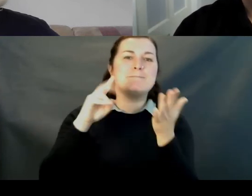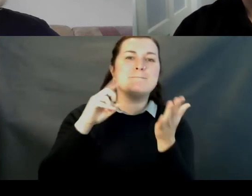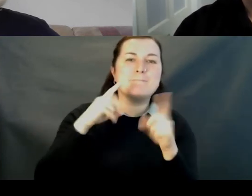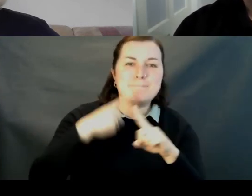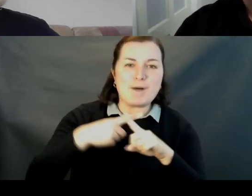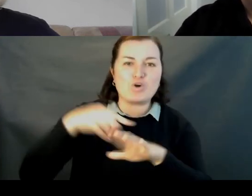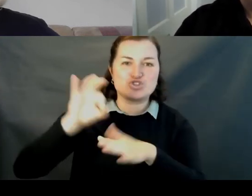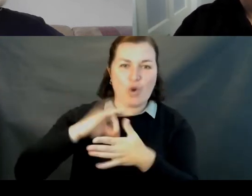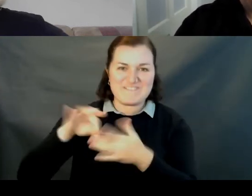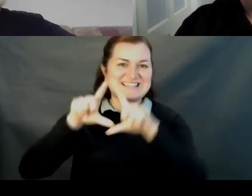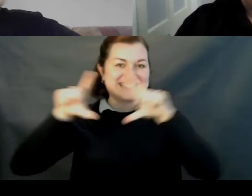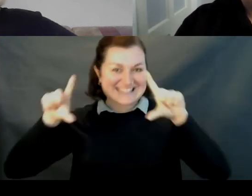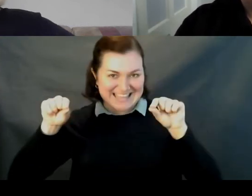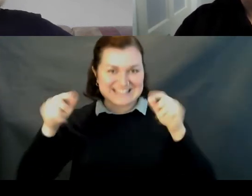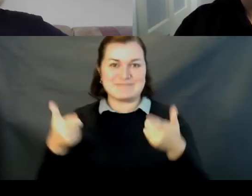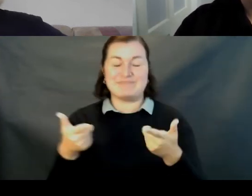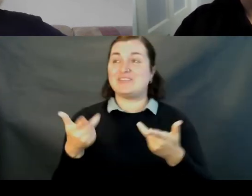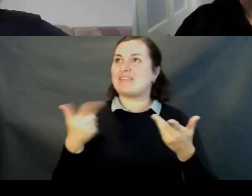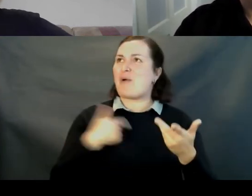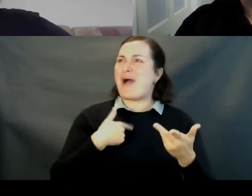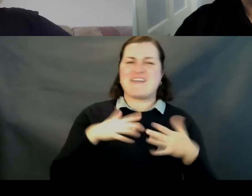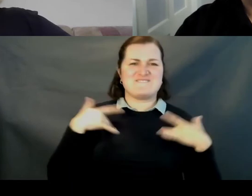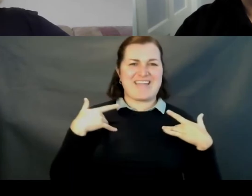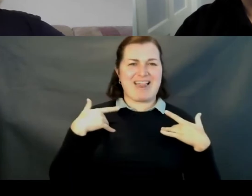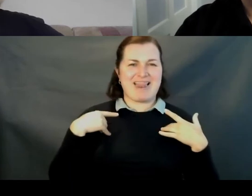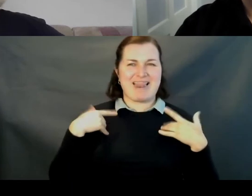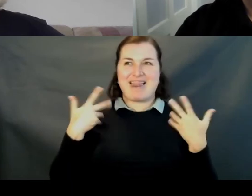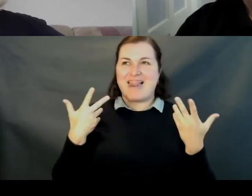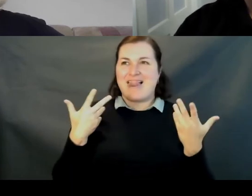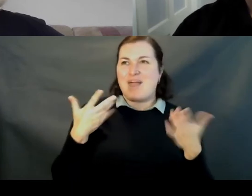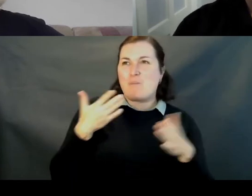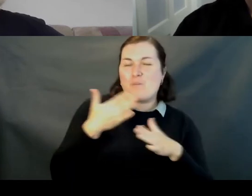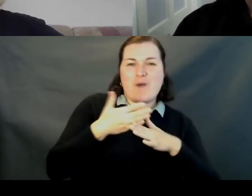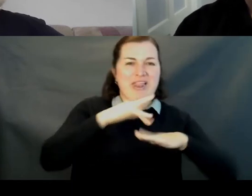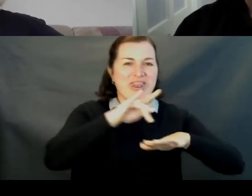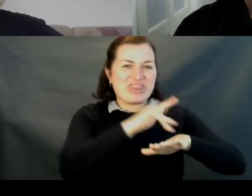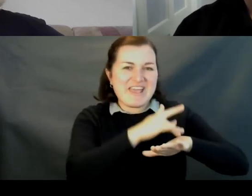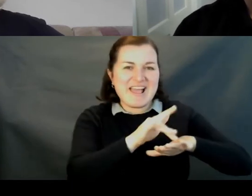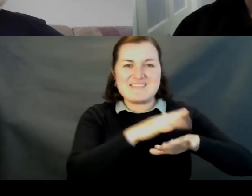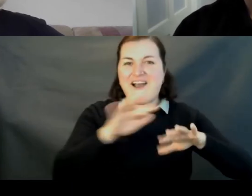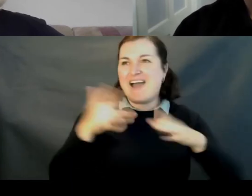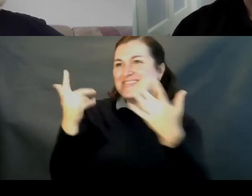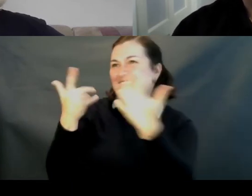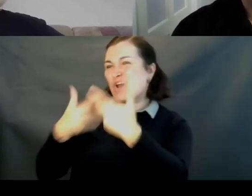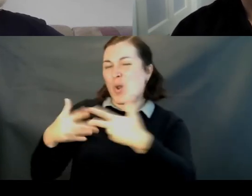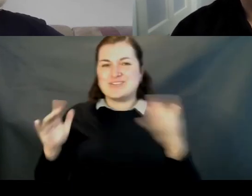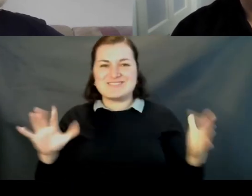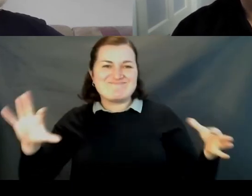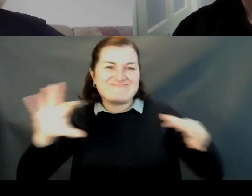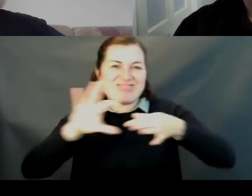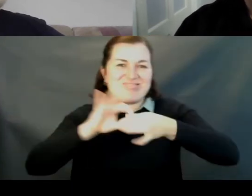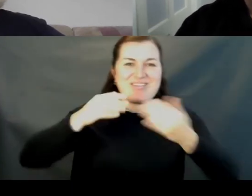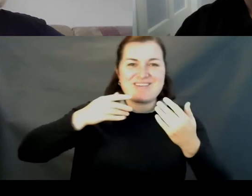circle, because I now get to do what I love inside the theatre and obviously get to appreciate the shows at exactly the